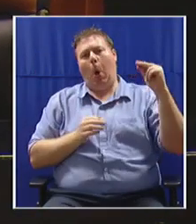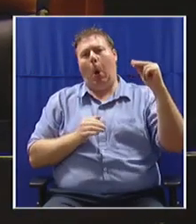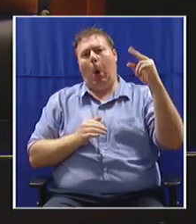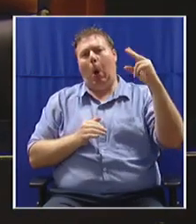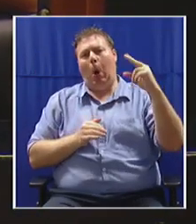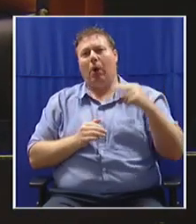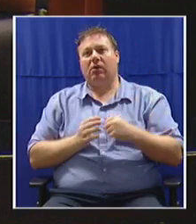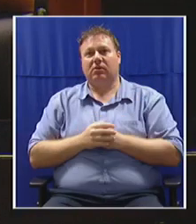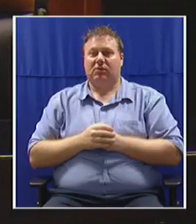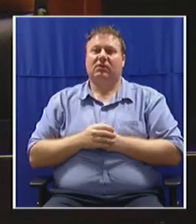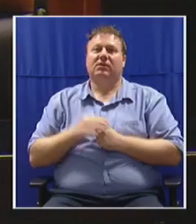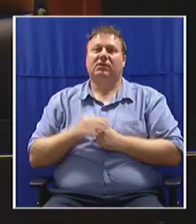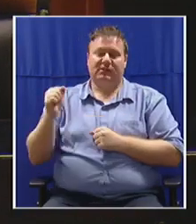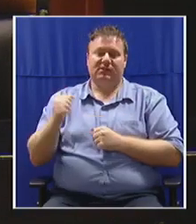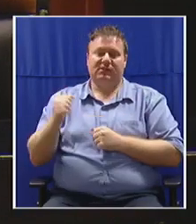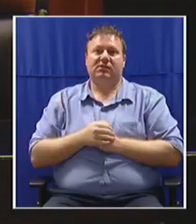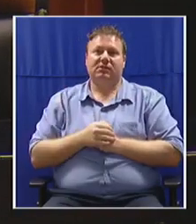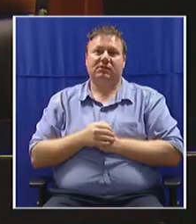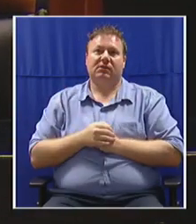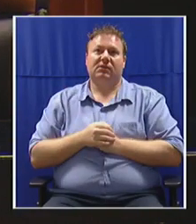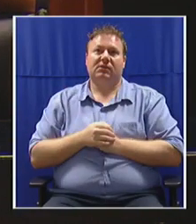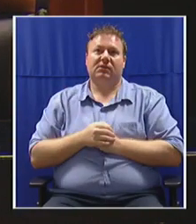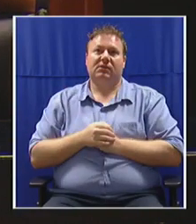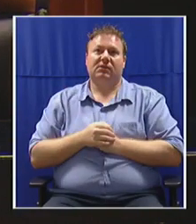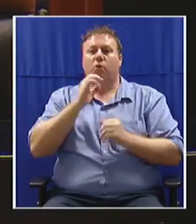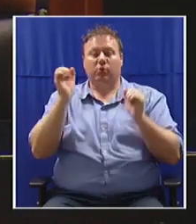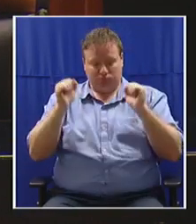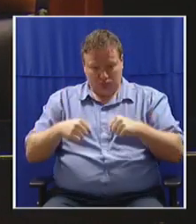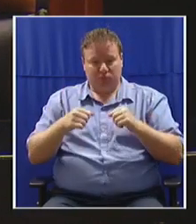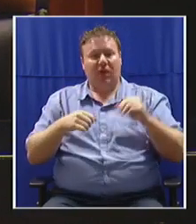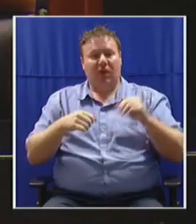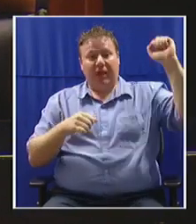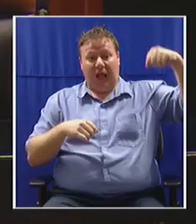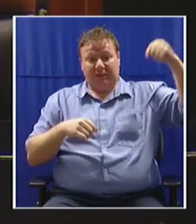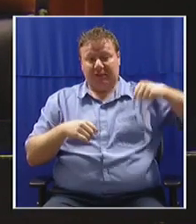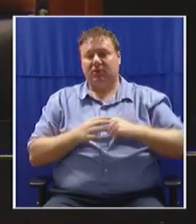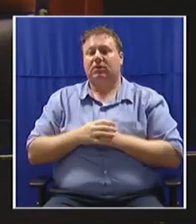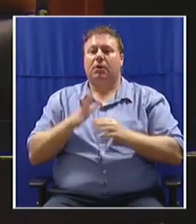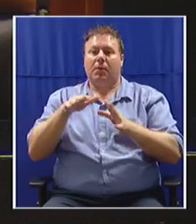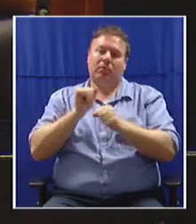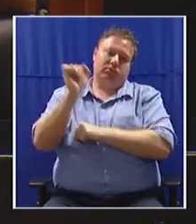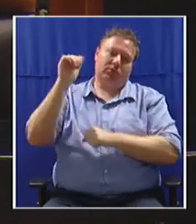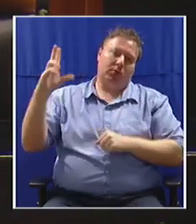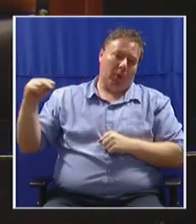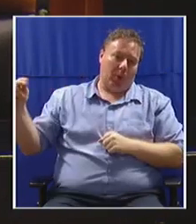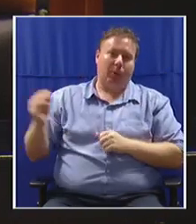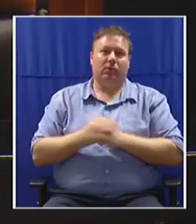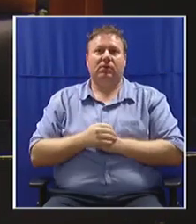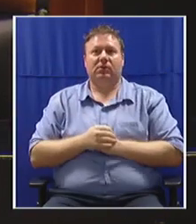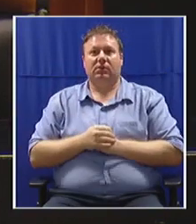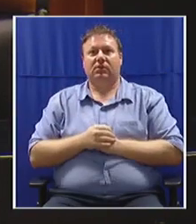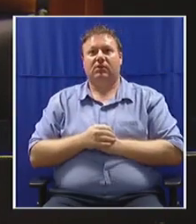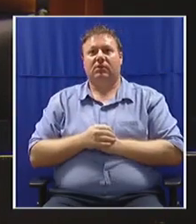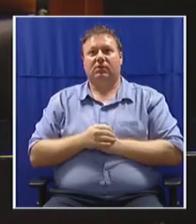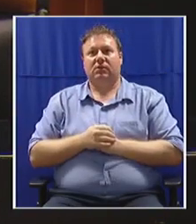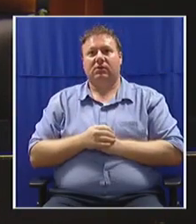There are objections. I put the question. Those in favor will say aye. Those against will say no. Deputy